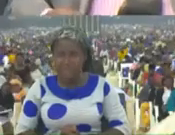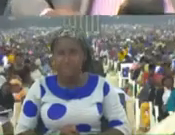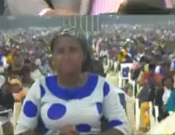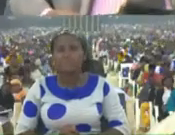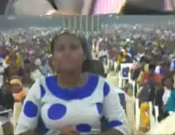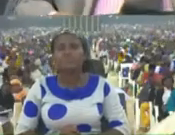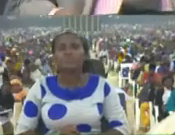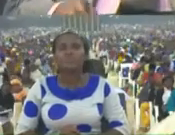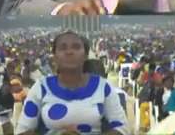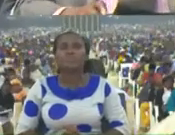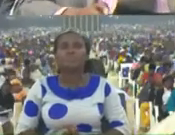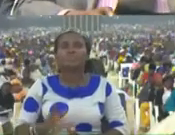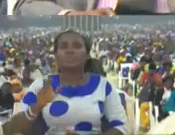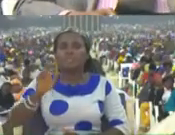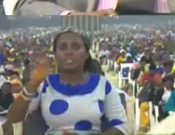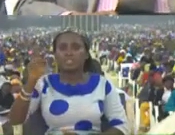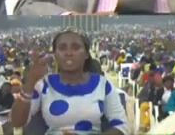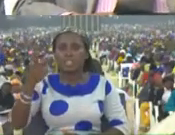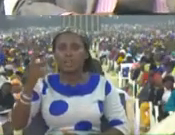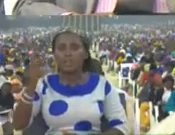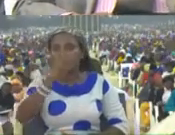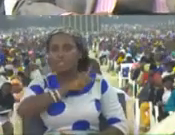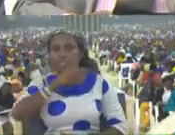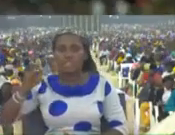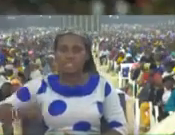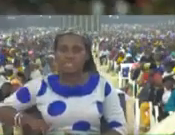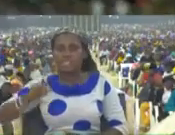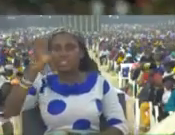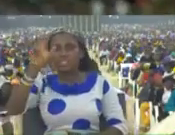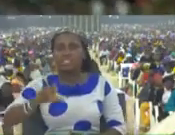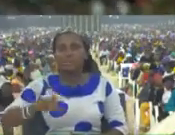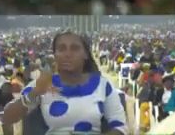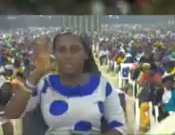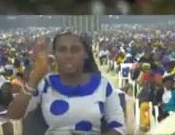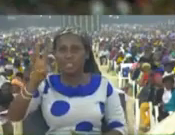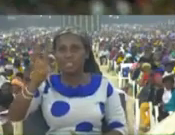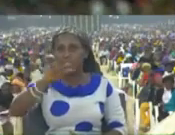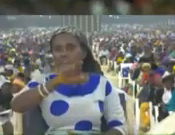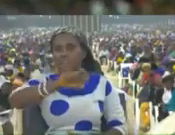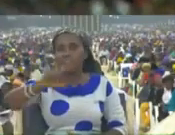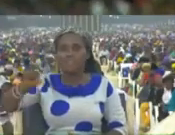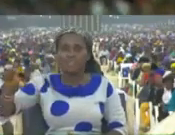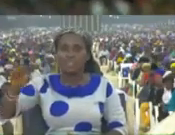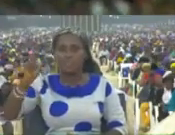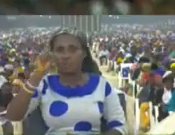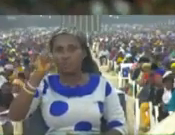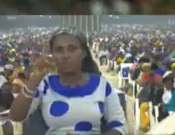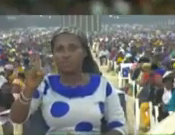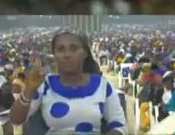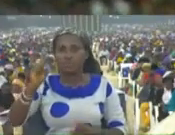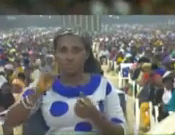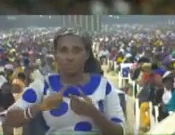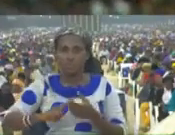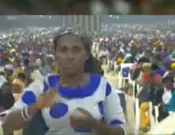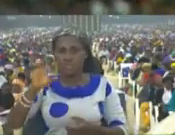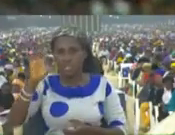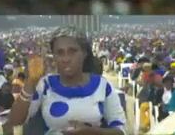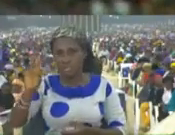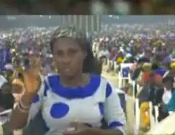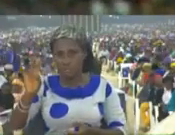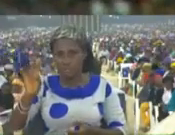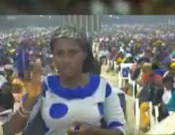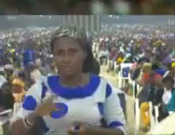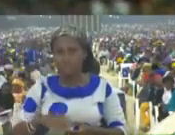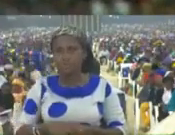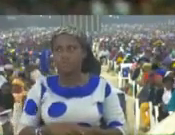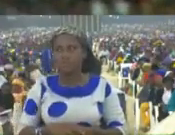In 2 Kings chapter 6, verse 1 to 7, 2 Kings 6, verse 1 to 7,